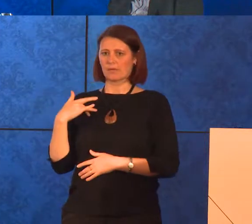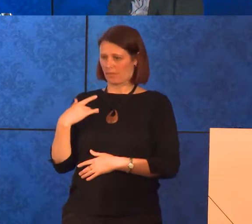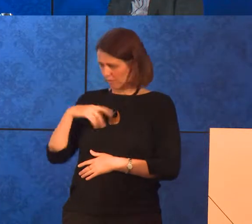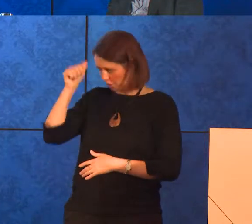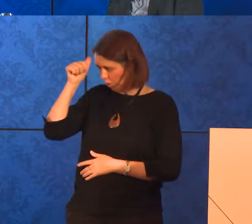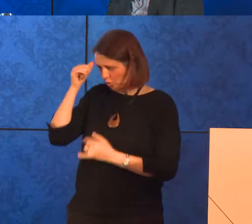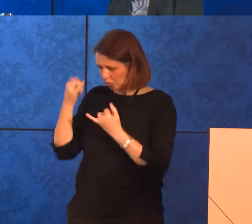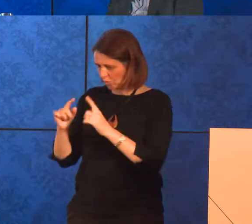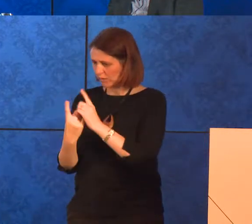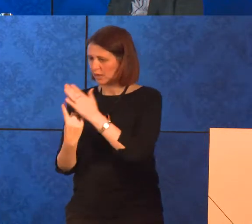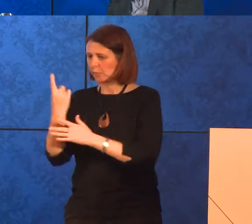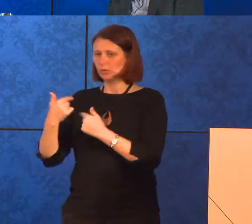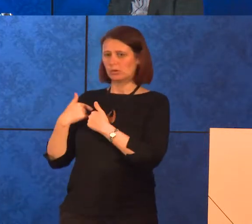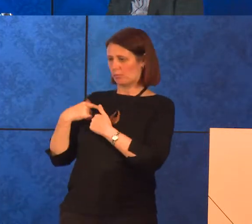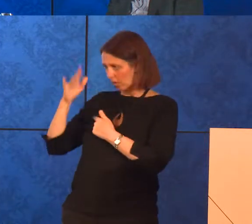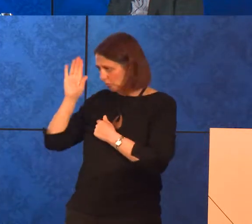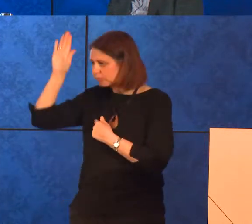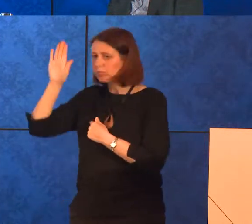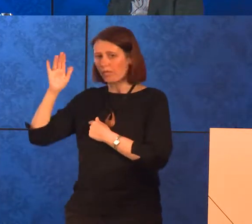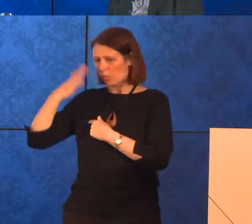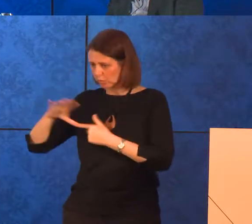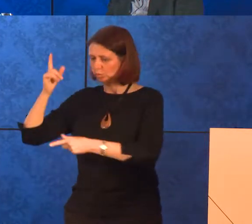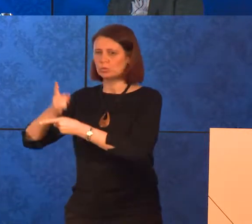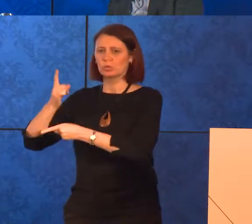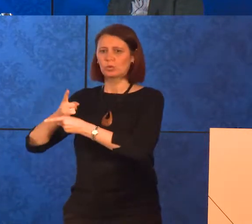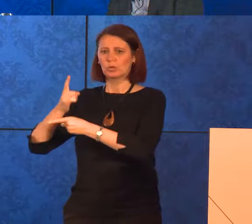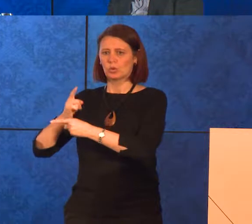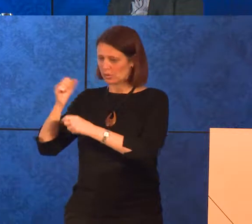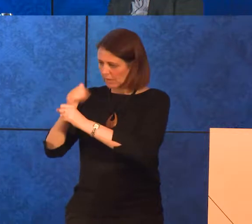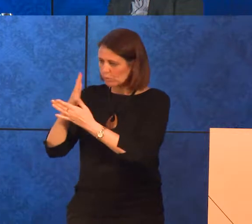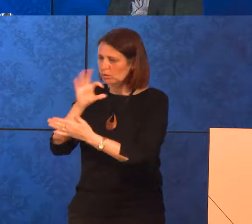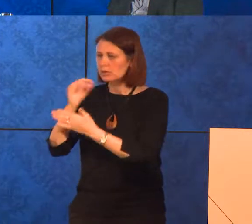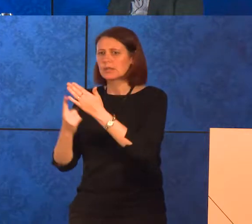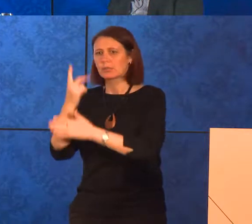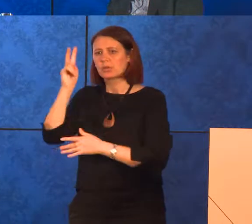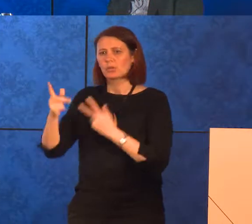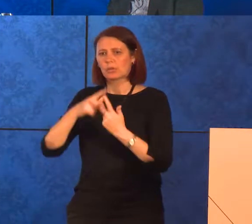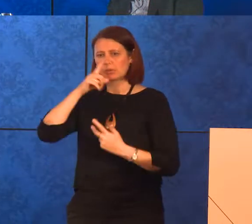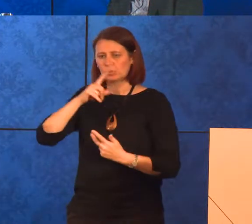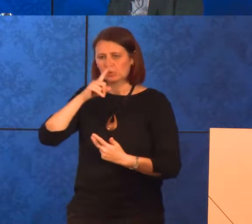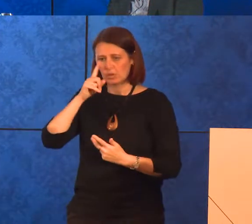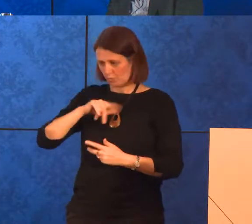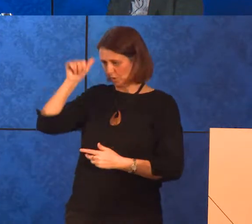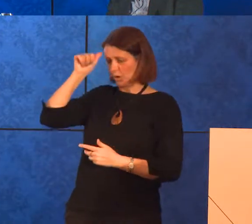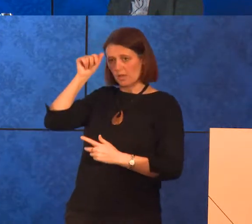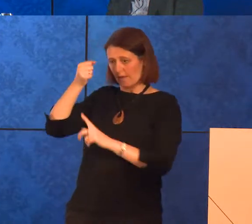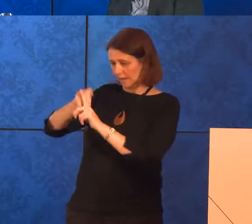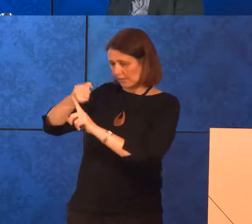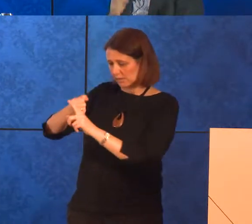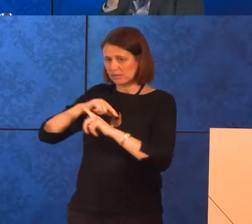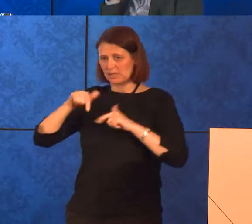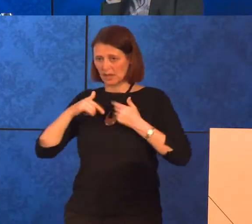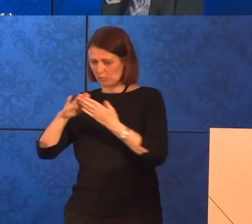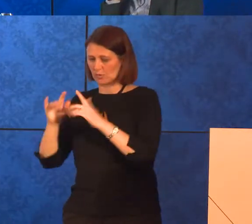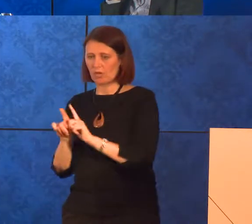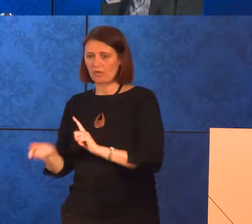has been done to them and want to speak out so that it doesn't happen again to other people. We know that there are advocates in our community